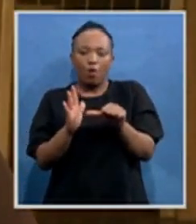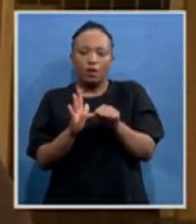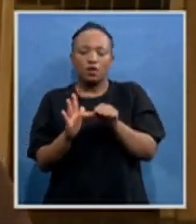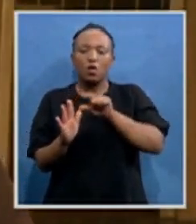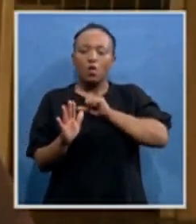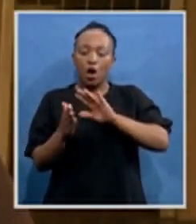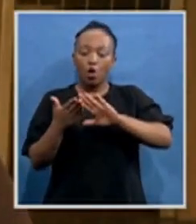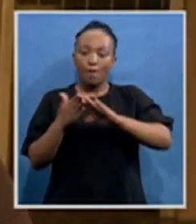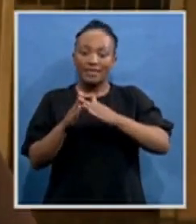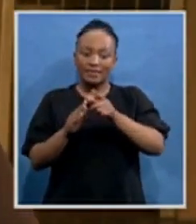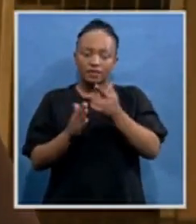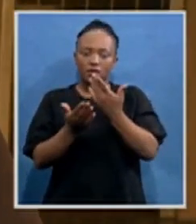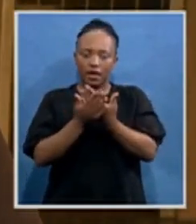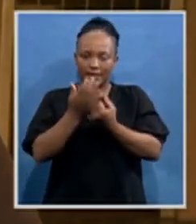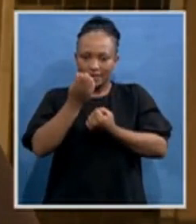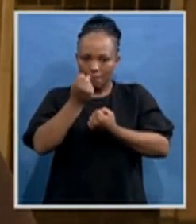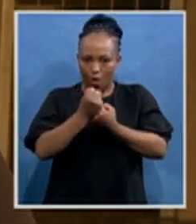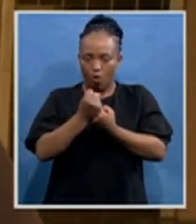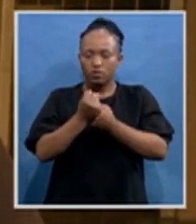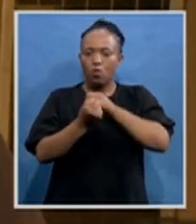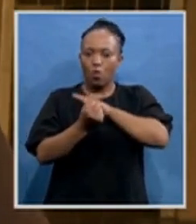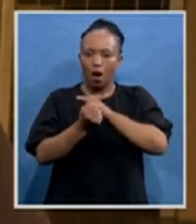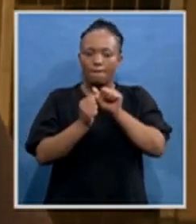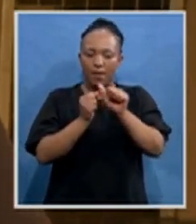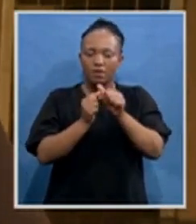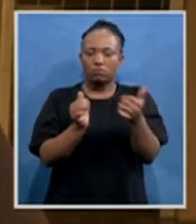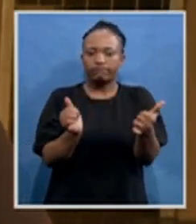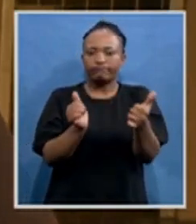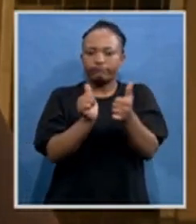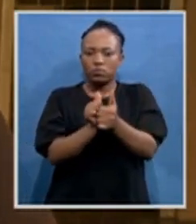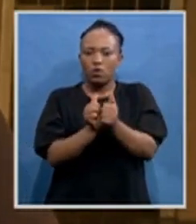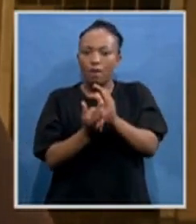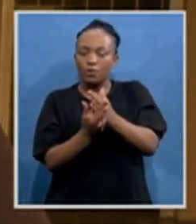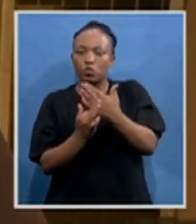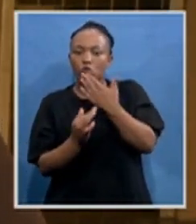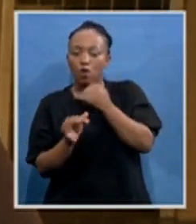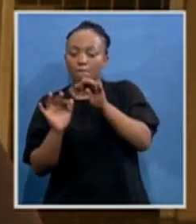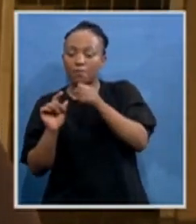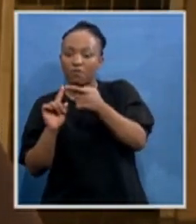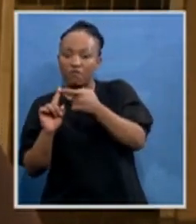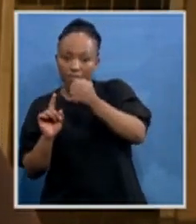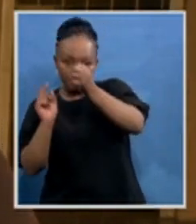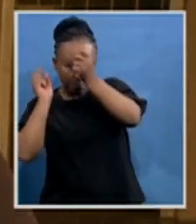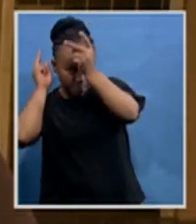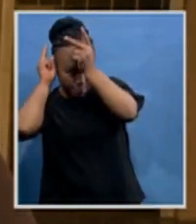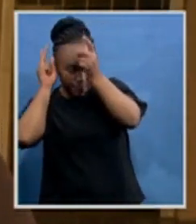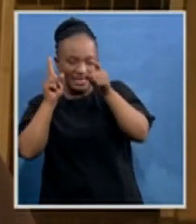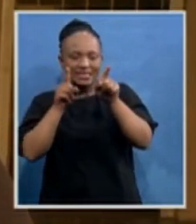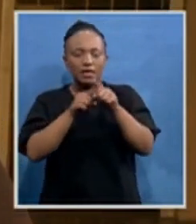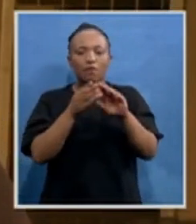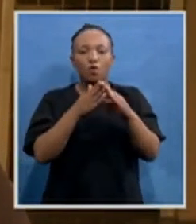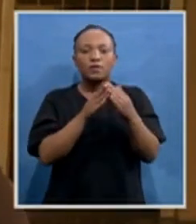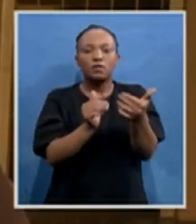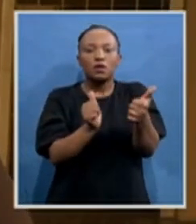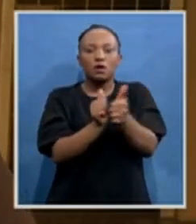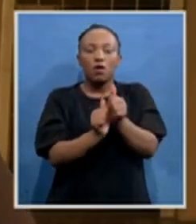relationship between offenders and communities, so that there's more acceptance for offenders when they are eventually